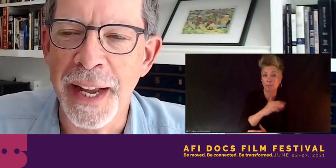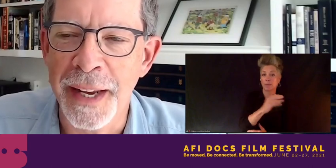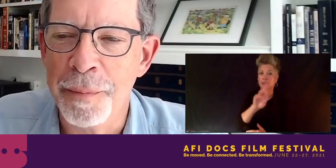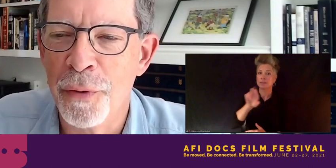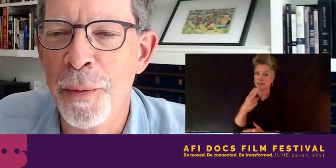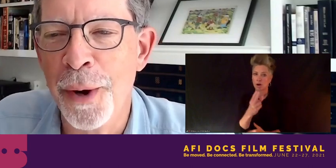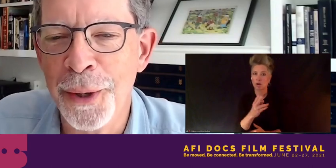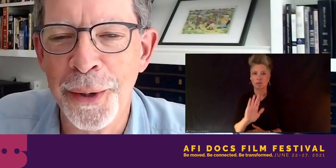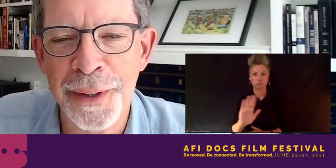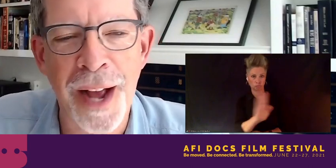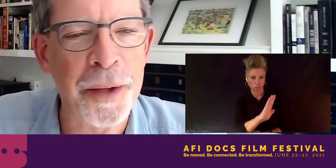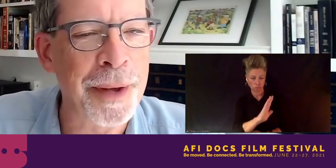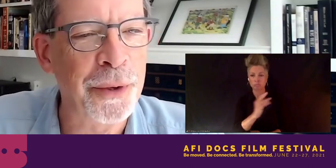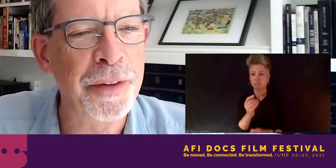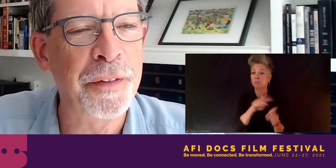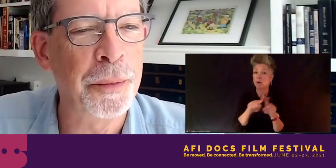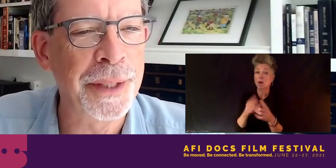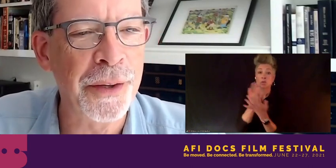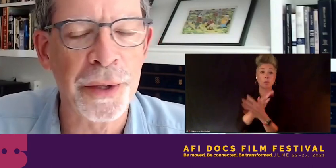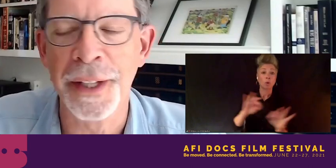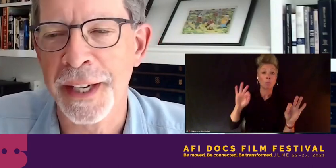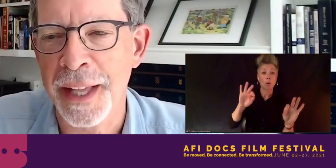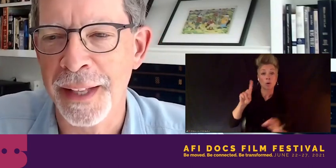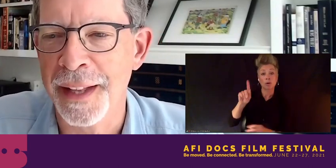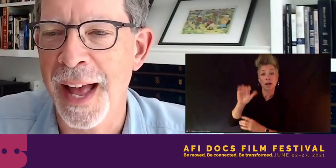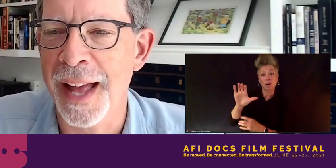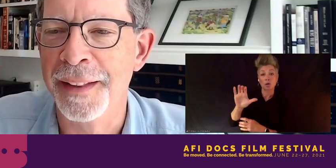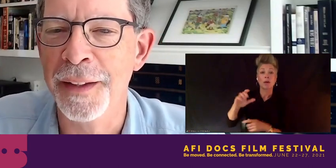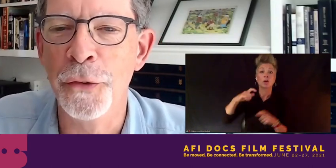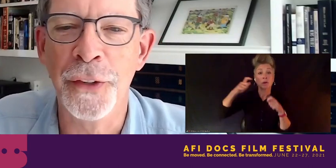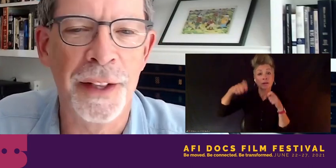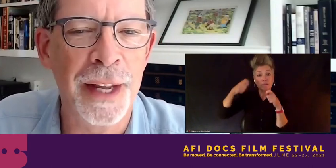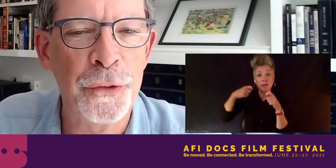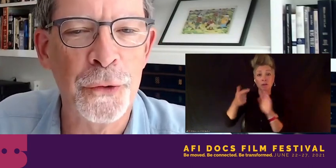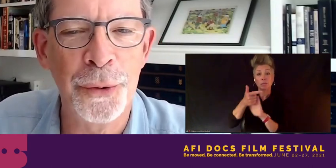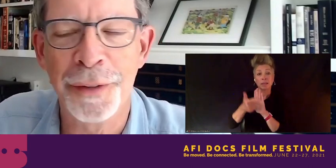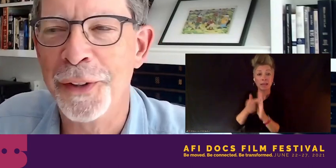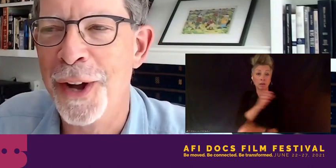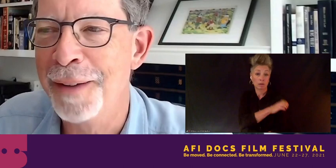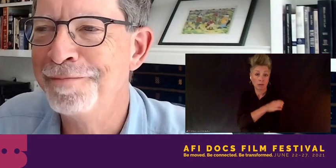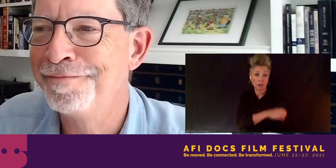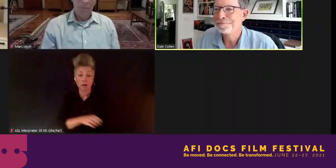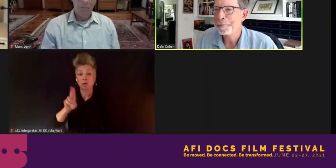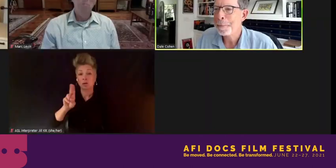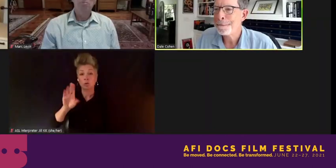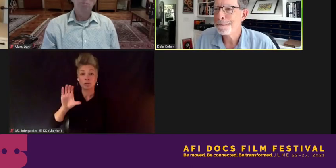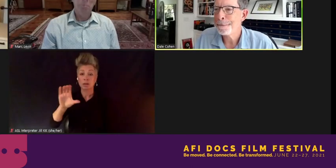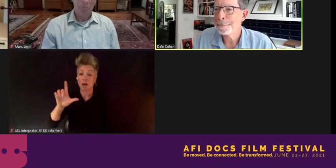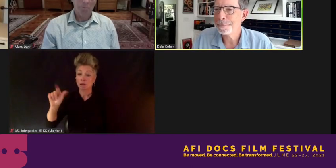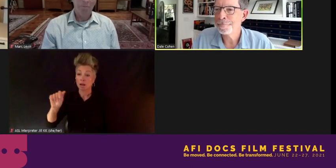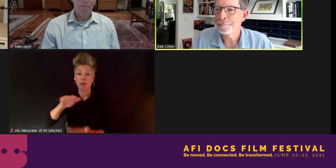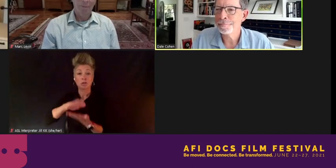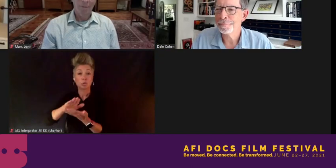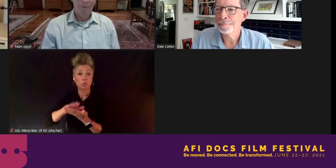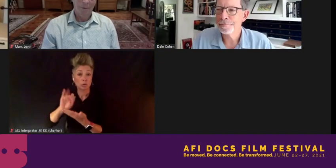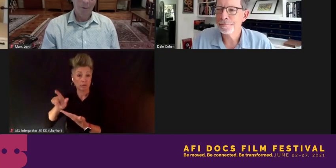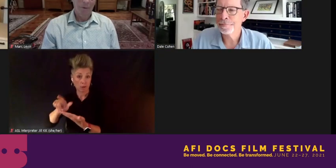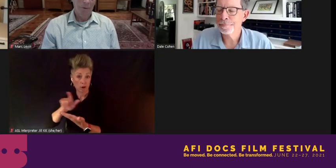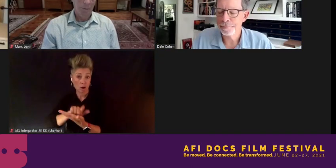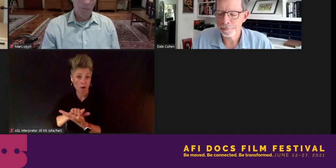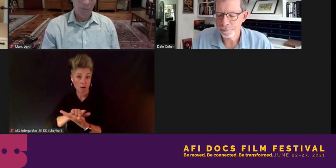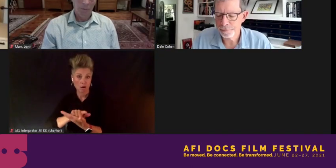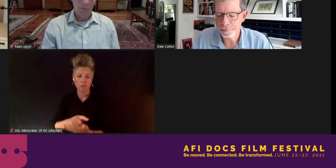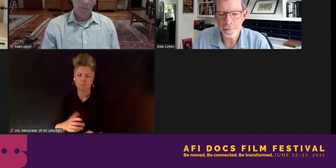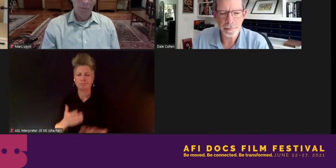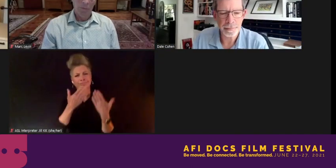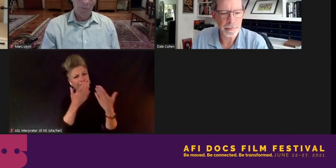run a pro bono documentary film legal clinic at UCLA School of Law. Thank you all